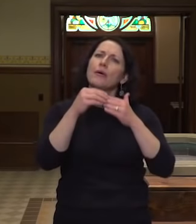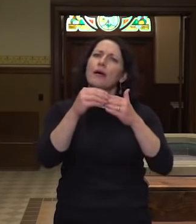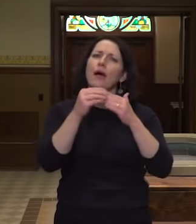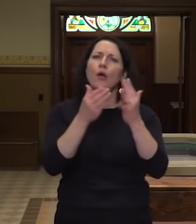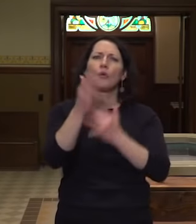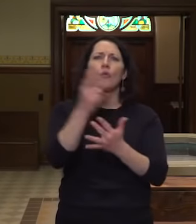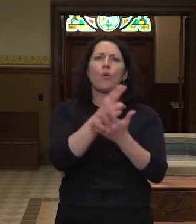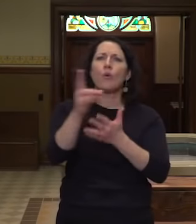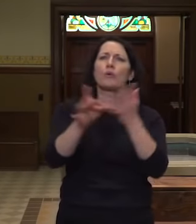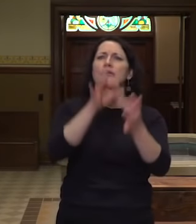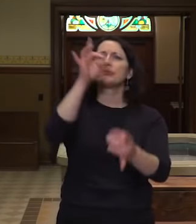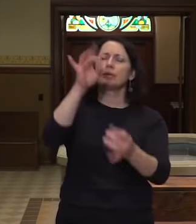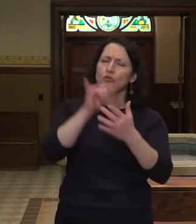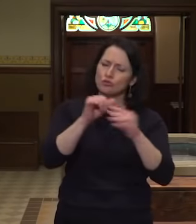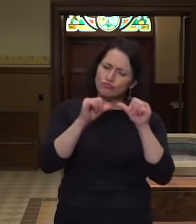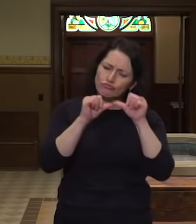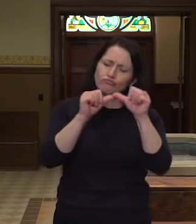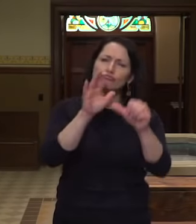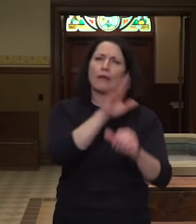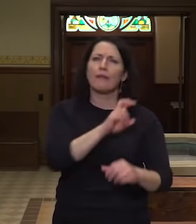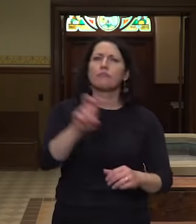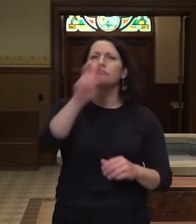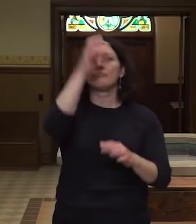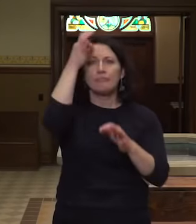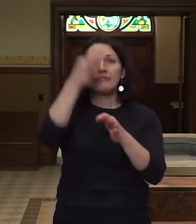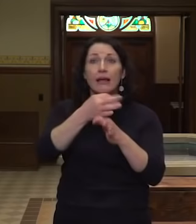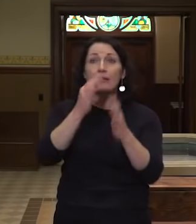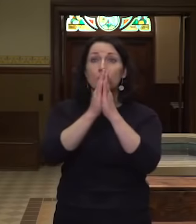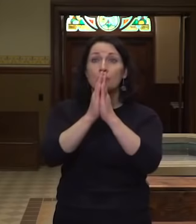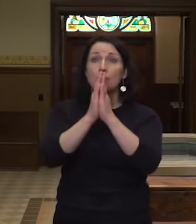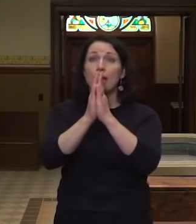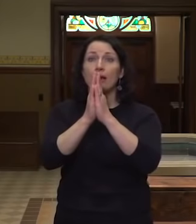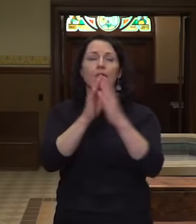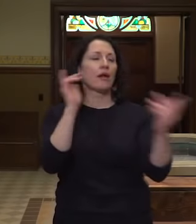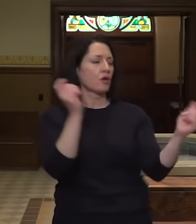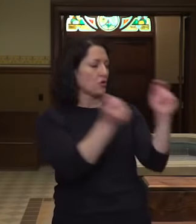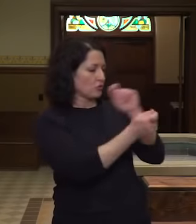continue on their journey of faith, we pray to the Lord.